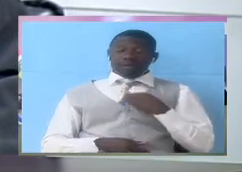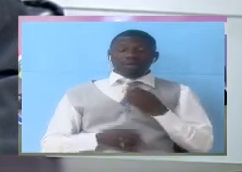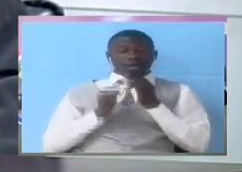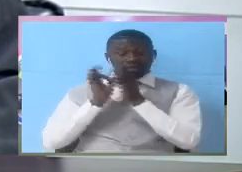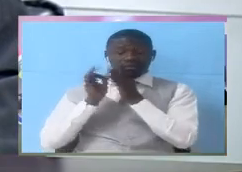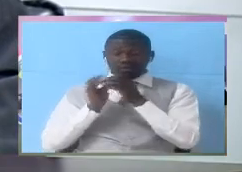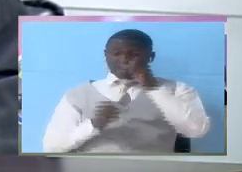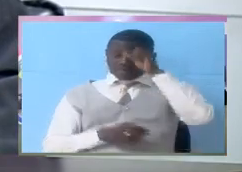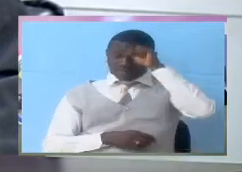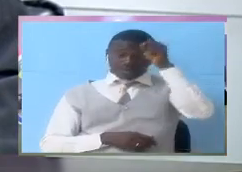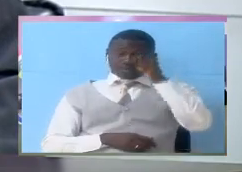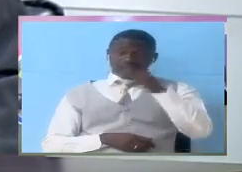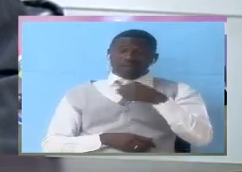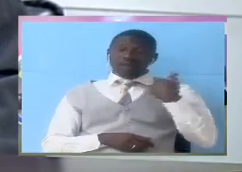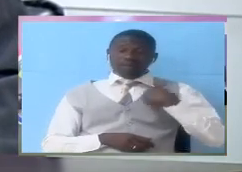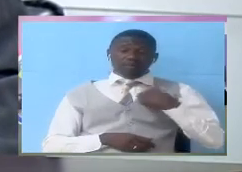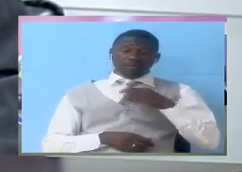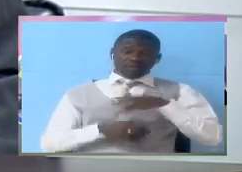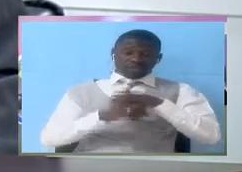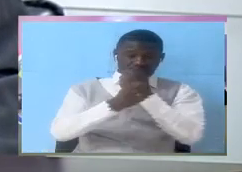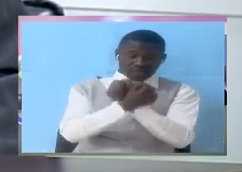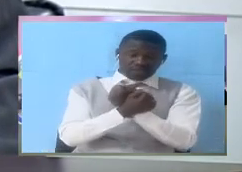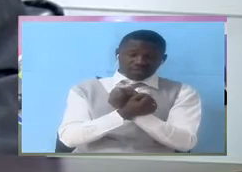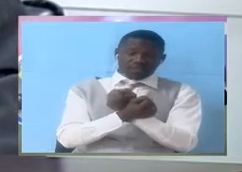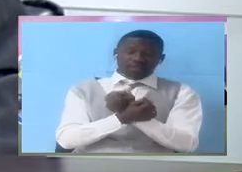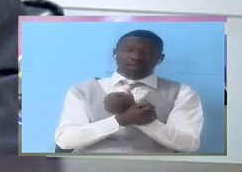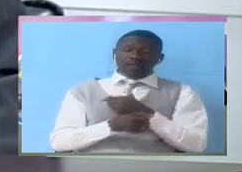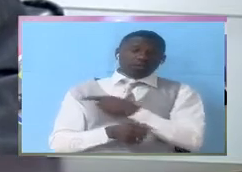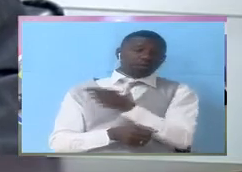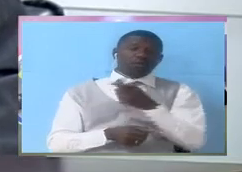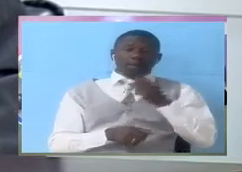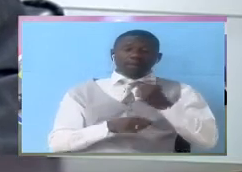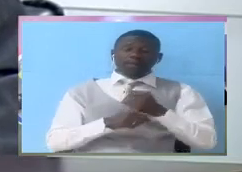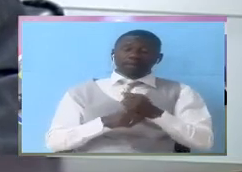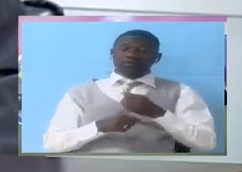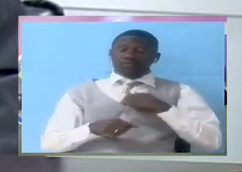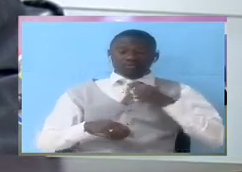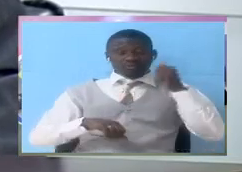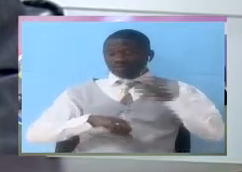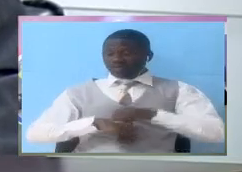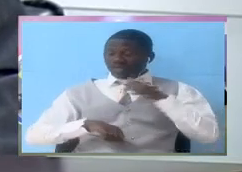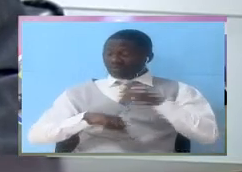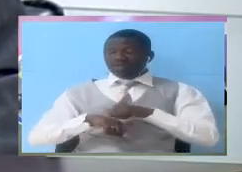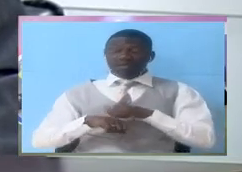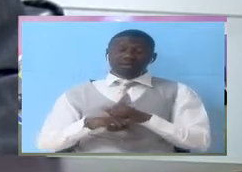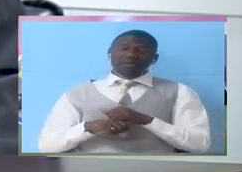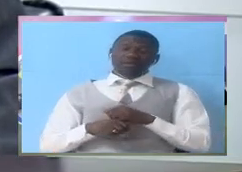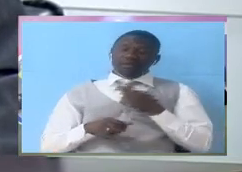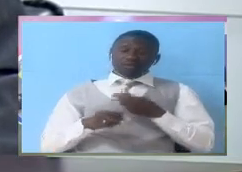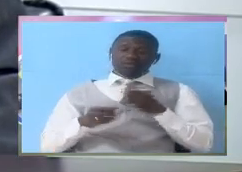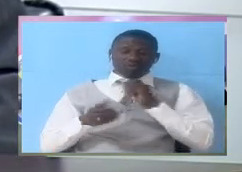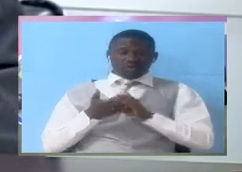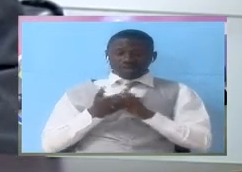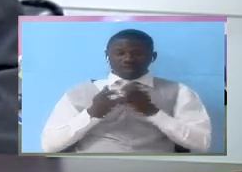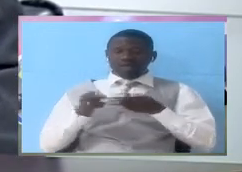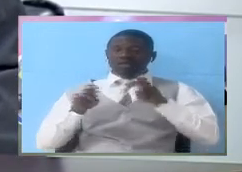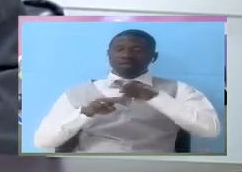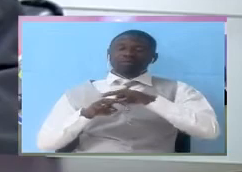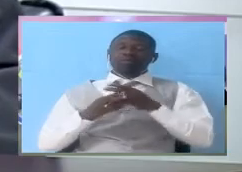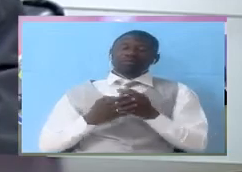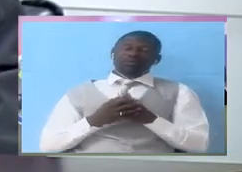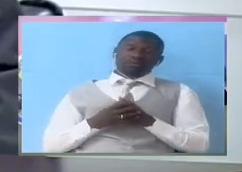tortured. Waxna president bi ne detainees yi ñi japp dañ len di to make their reports. I did tell him. Dañ leen di mettital pour ñu mëna wax li